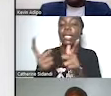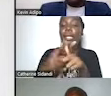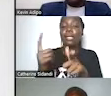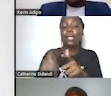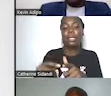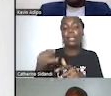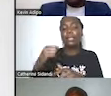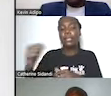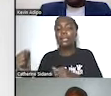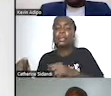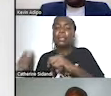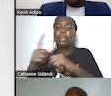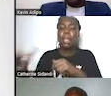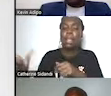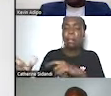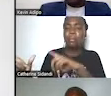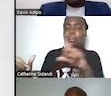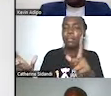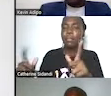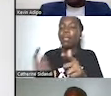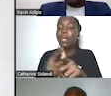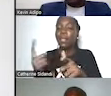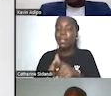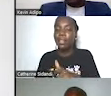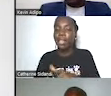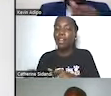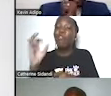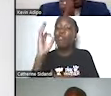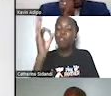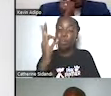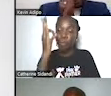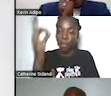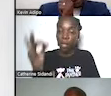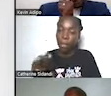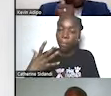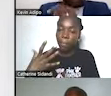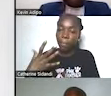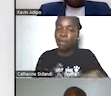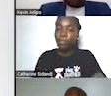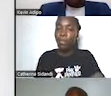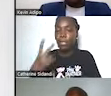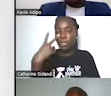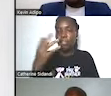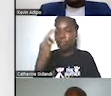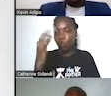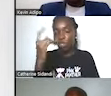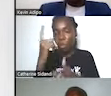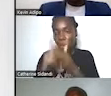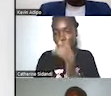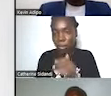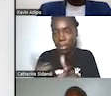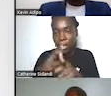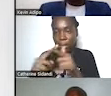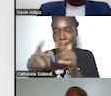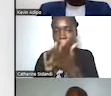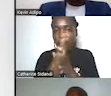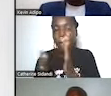20 trained, all that. But analytics will tell you that going forward, what are you foreseeing in the future, and how can you make it better?